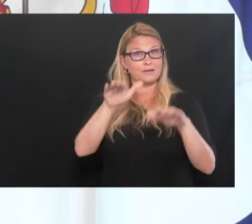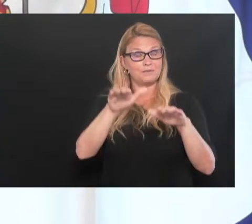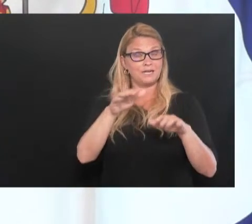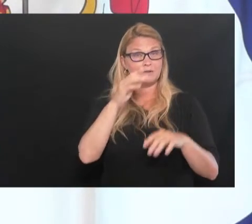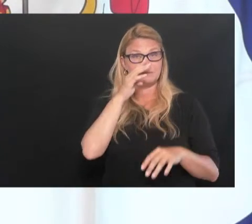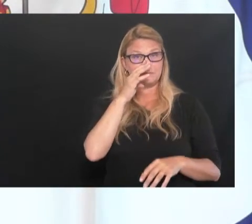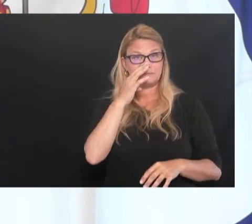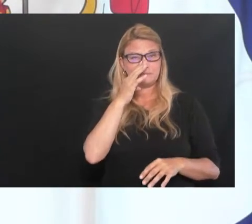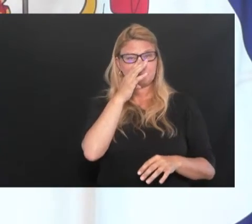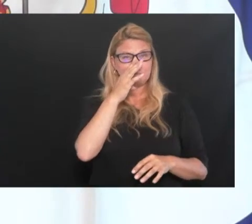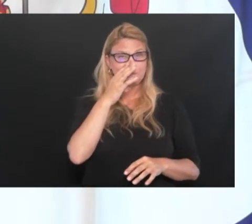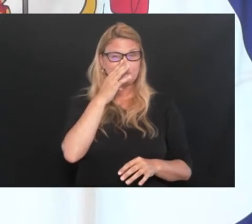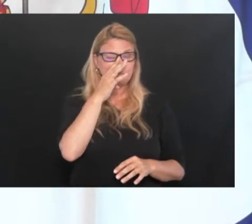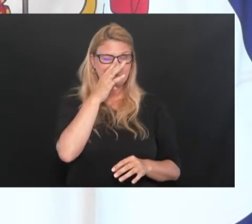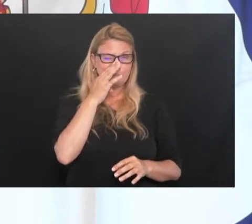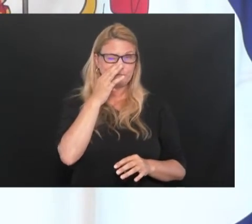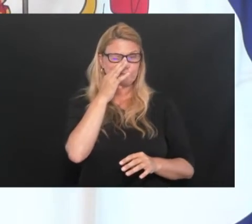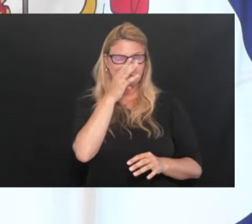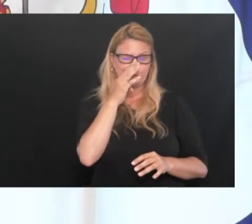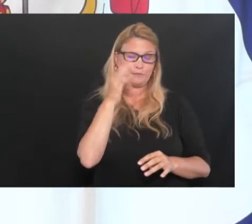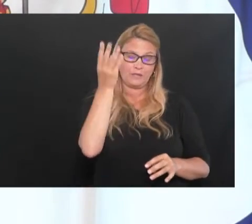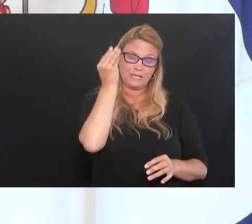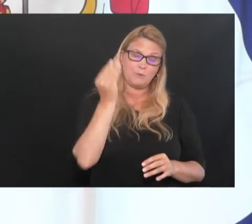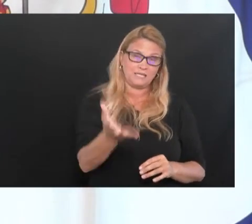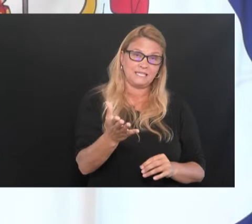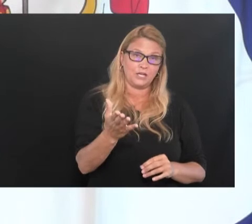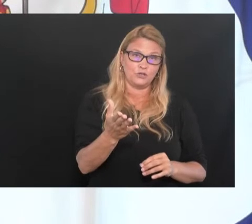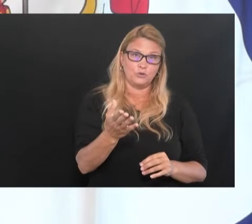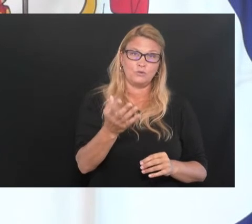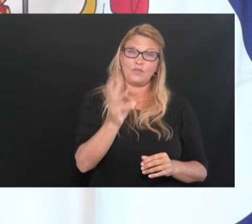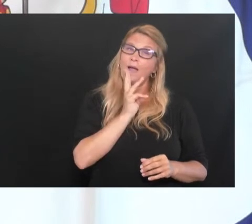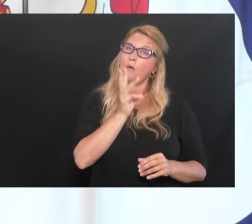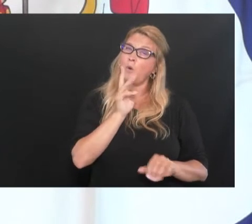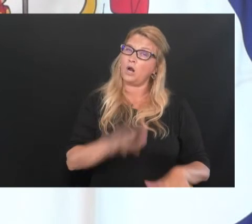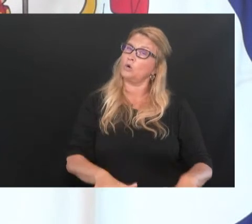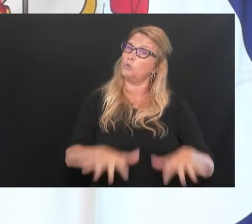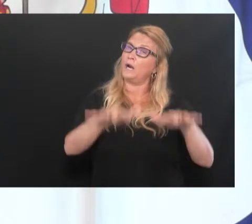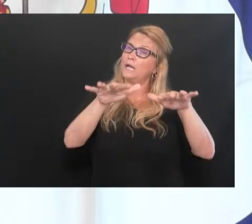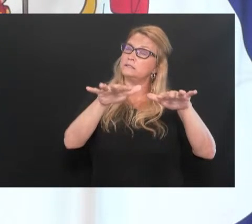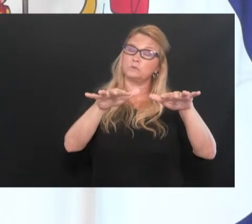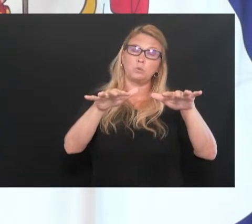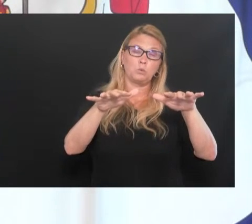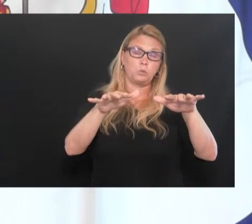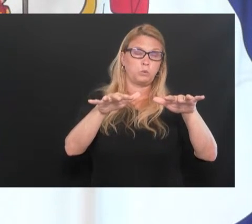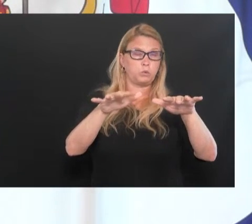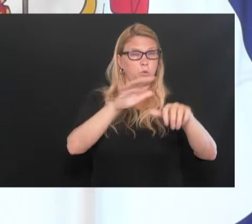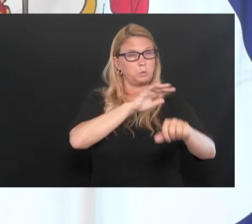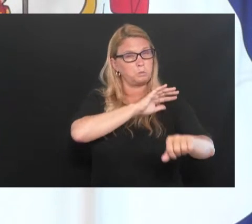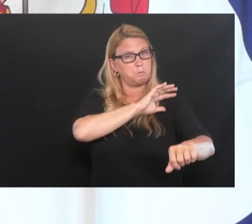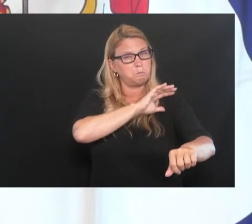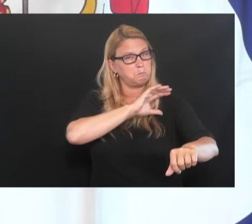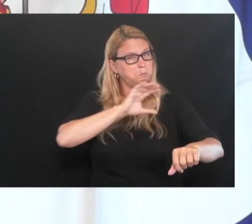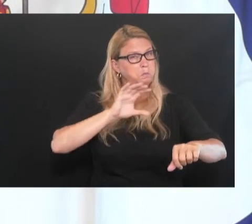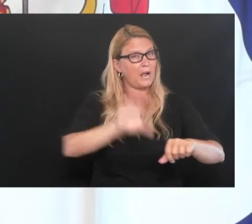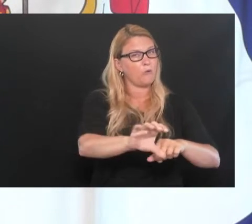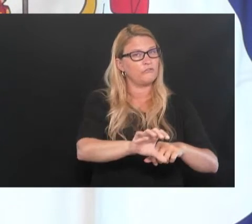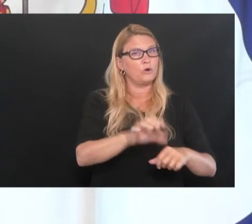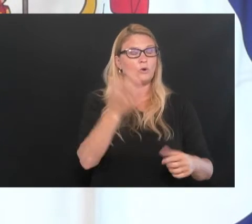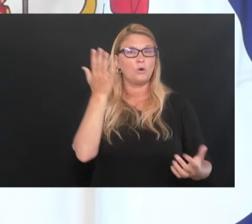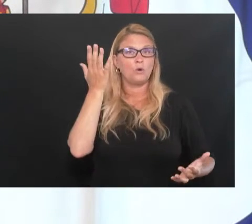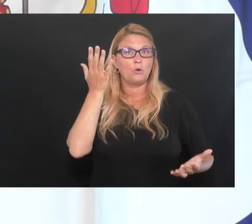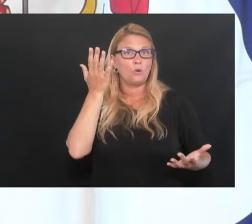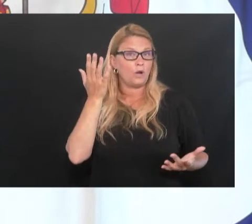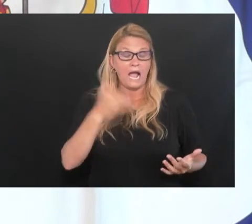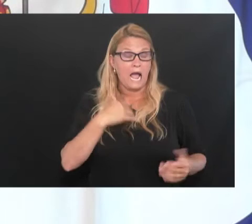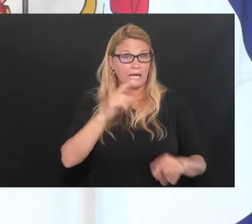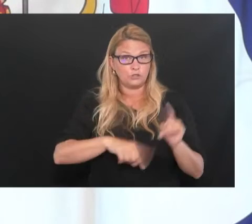tell you how powerful the water was. I know that people saw this in lots of places, but I couldn't believe it.